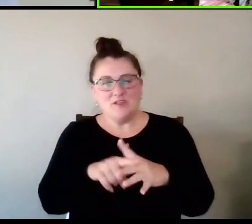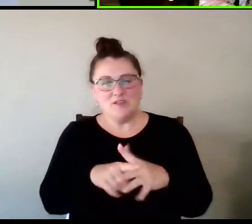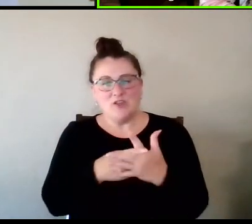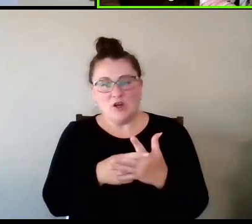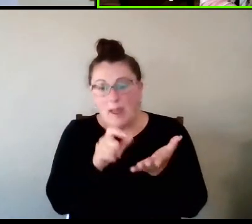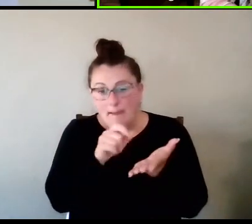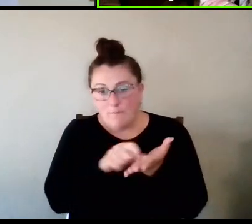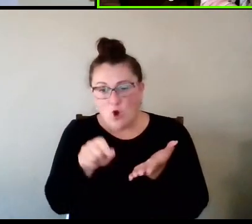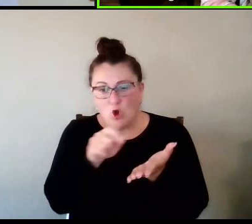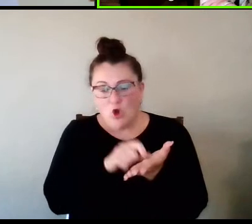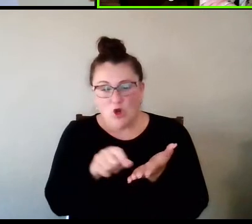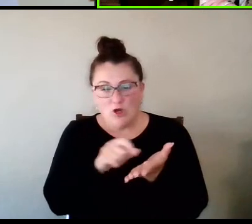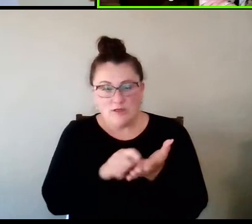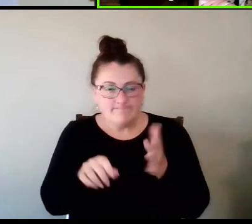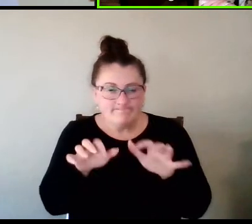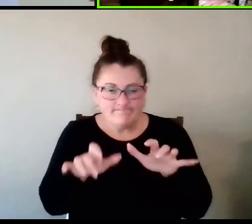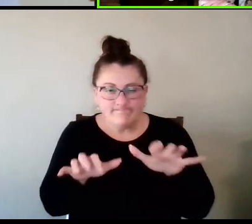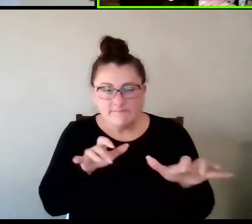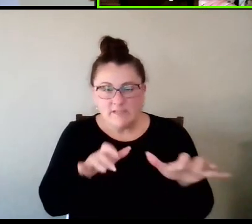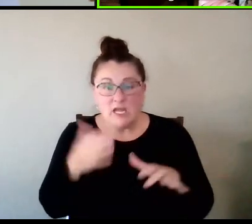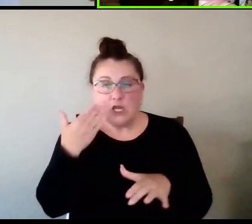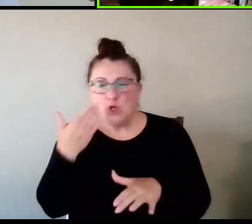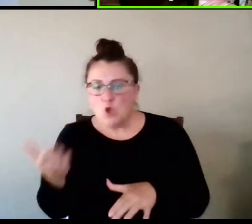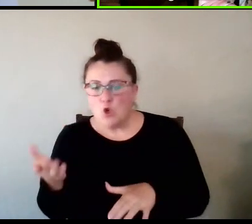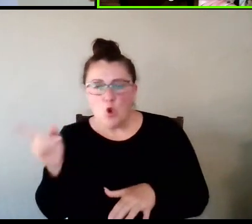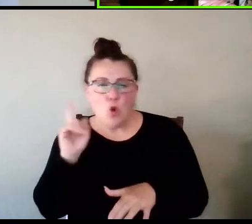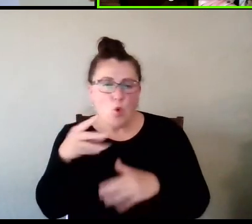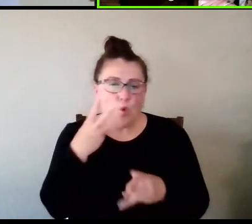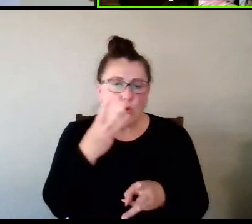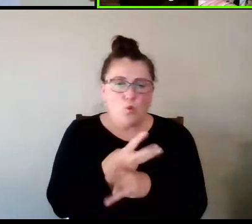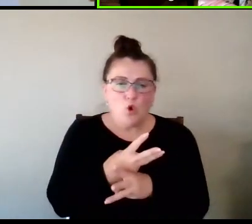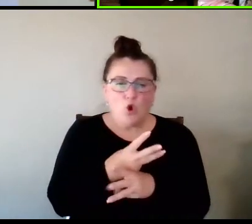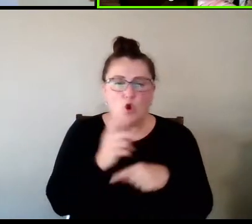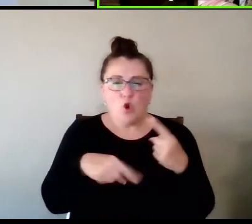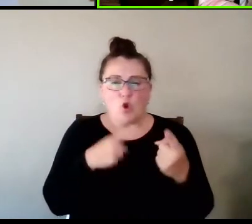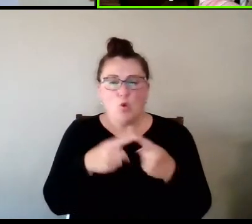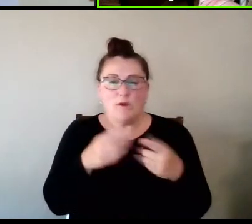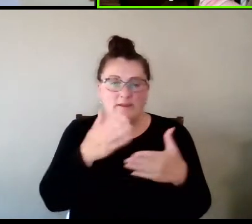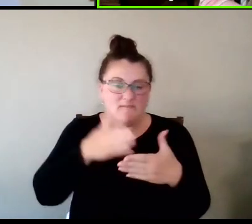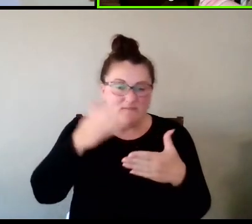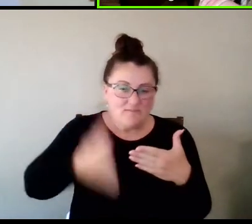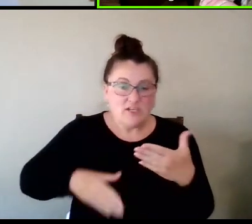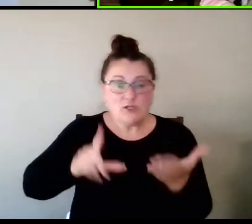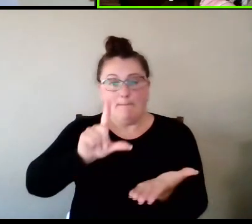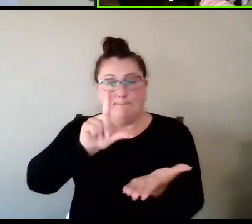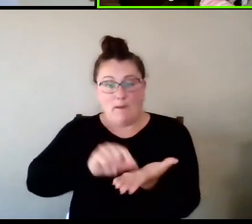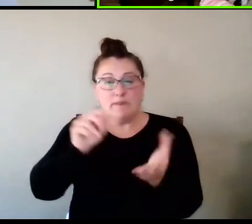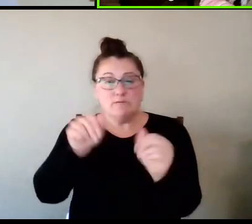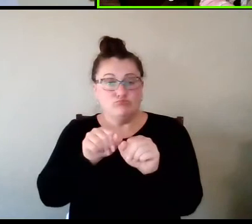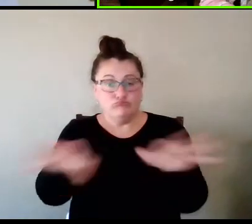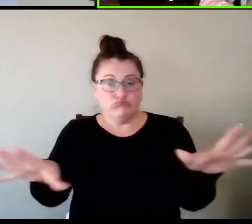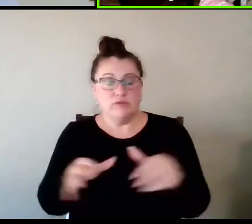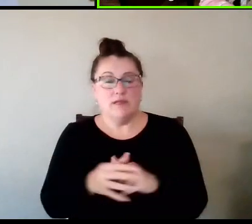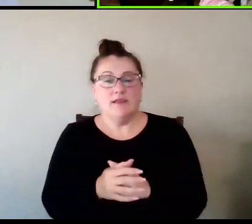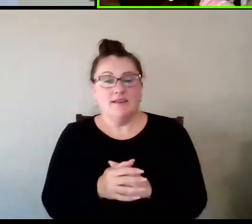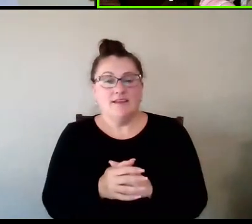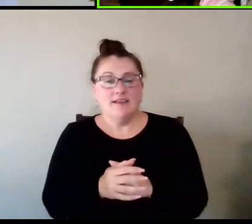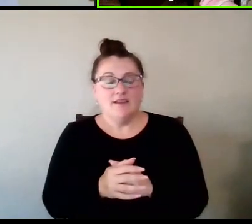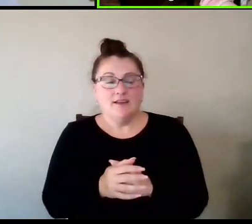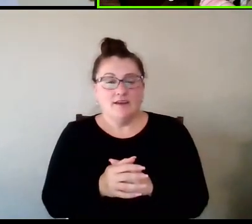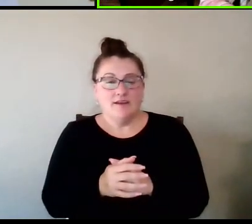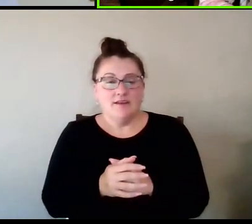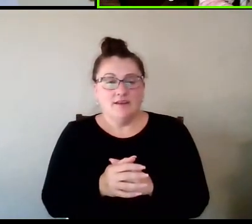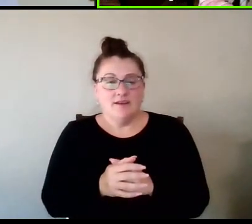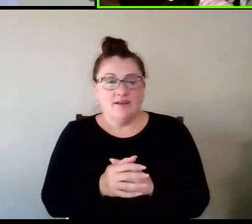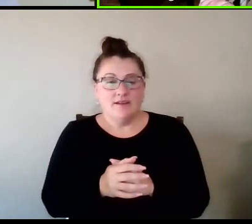book, you never know where the world is going to be when your book is published. And somehow,